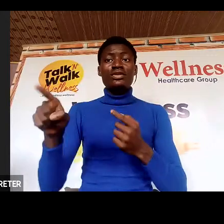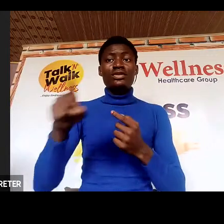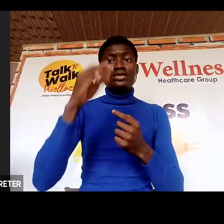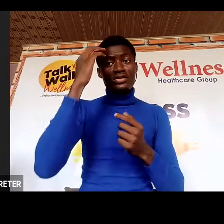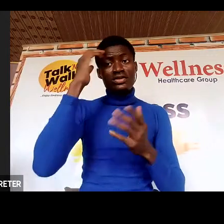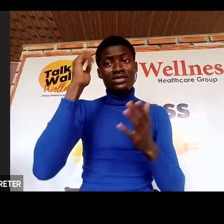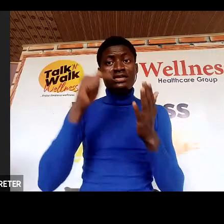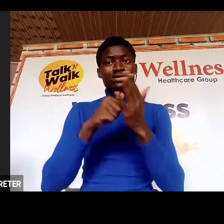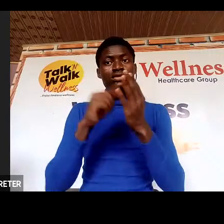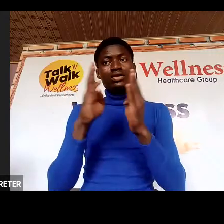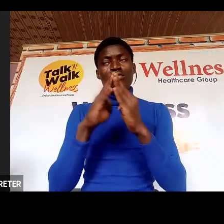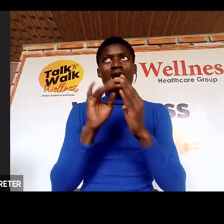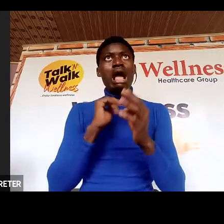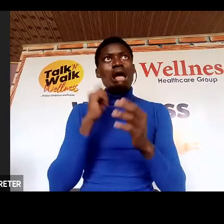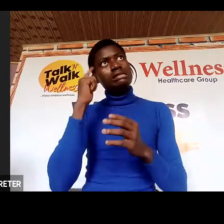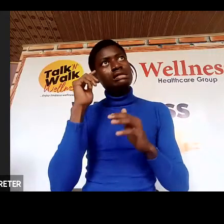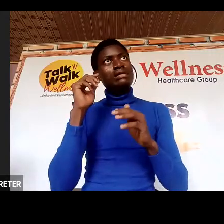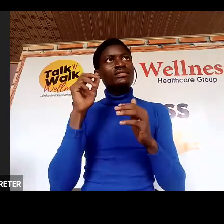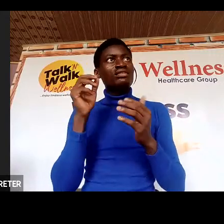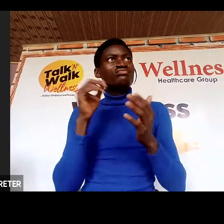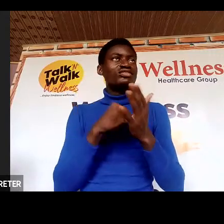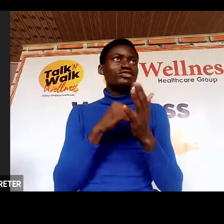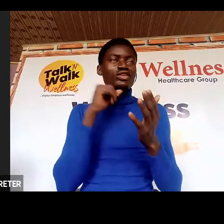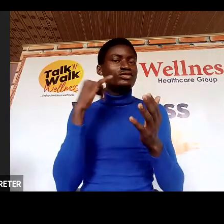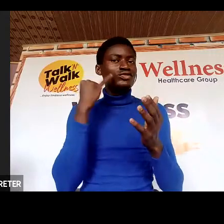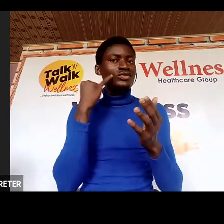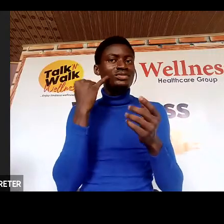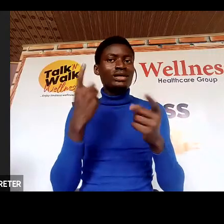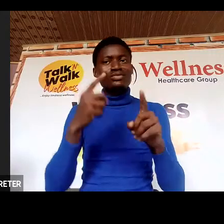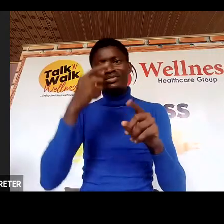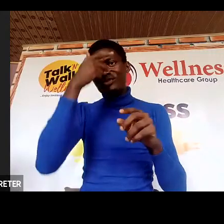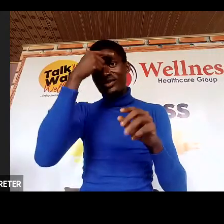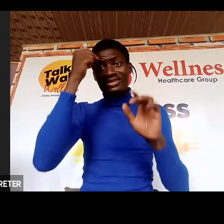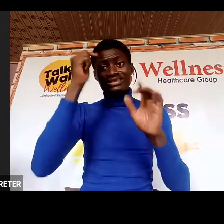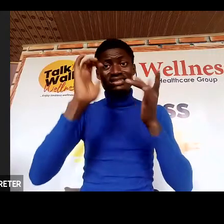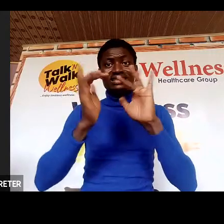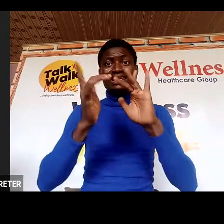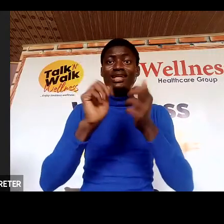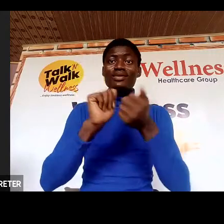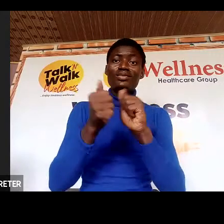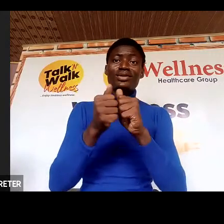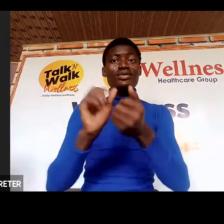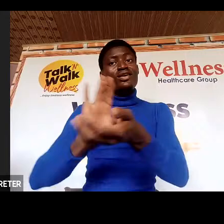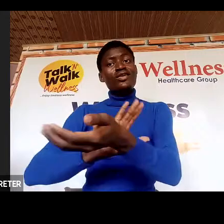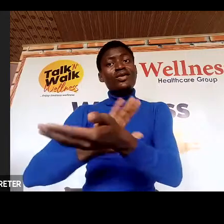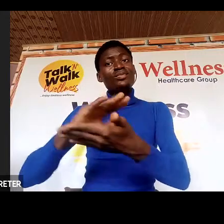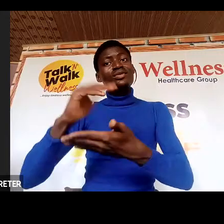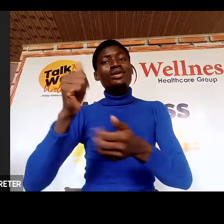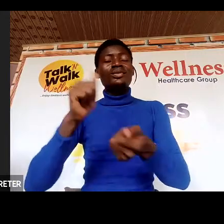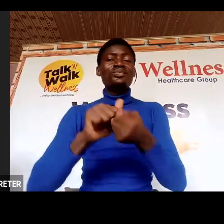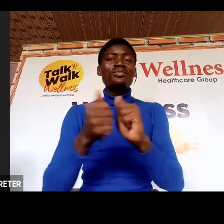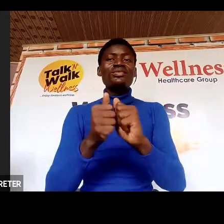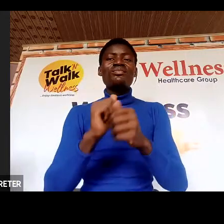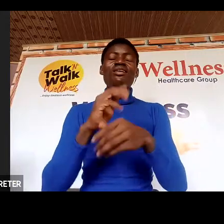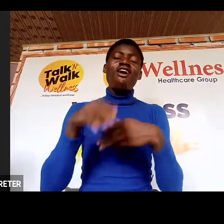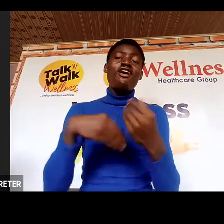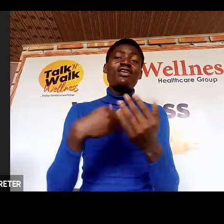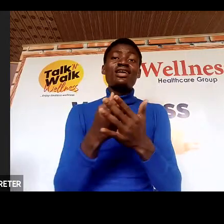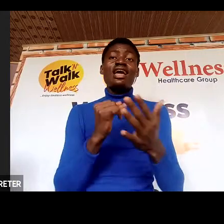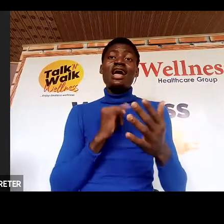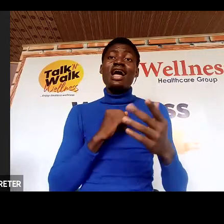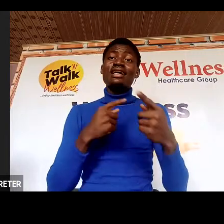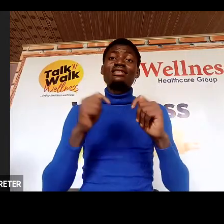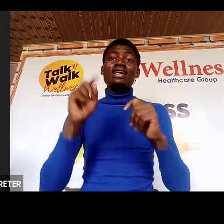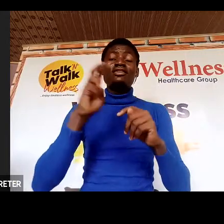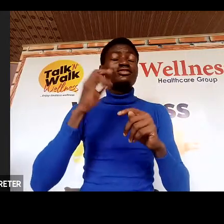The internet was bad. My computer wasn't saying Zoom, and I was using my phone, and chats were coming in, and I was just like, why? When today